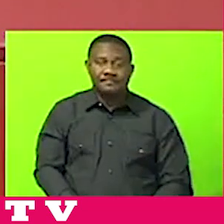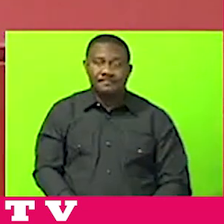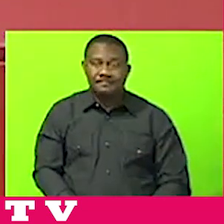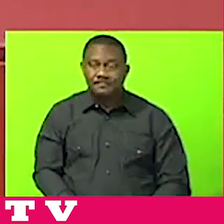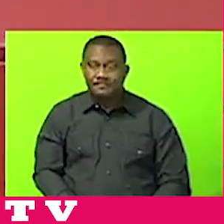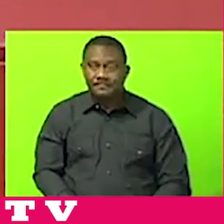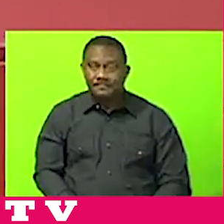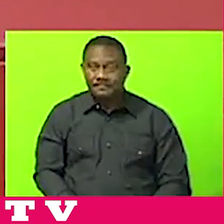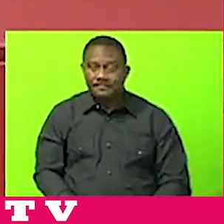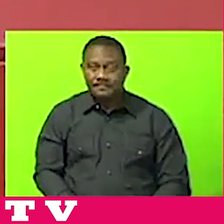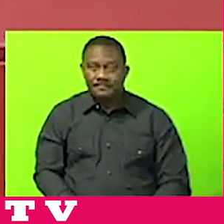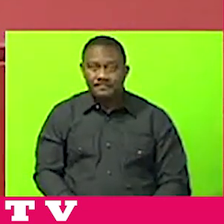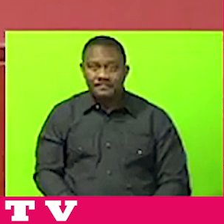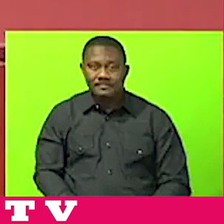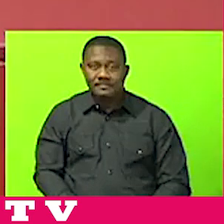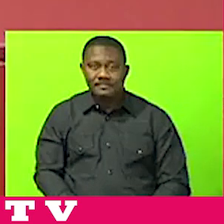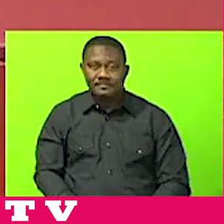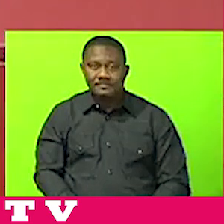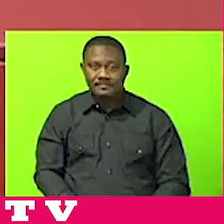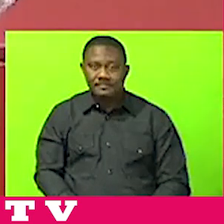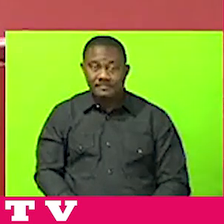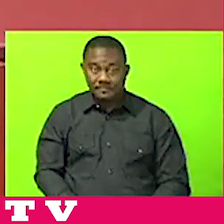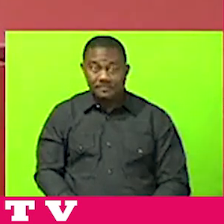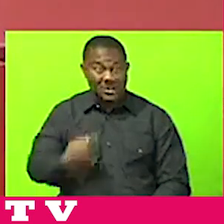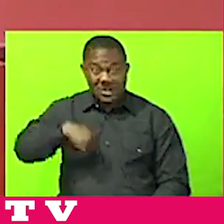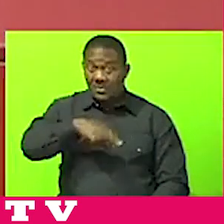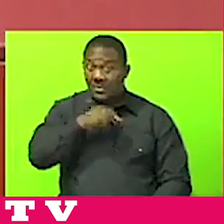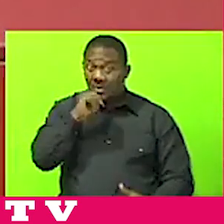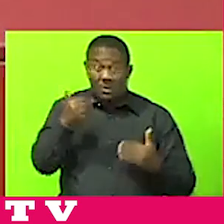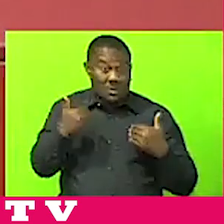Honourable members, we don't have